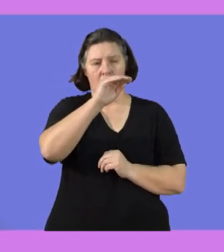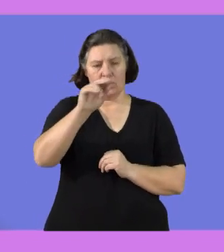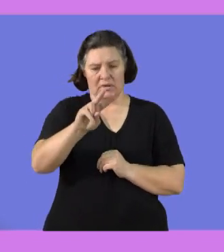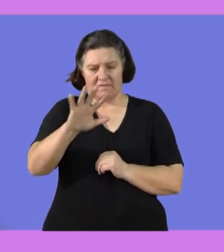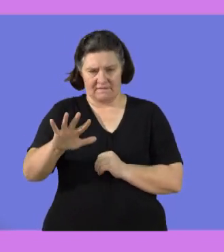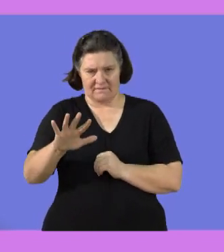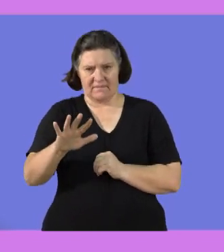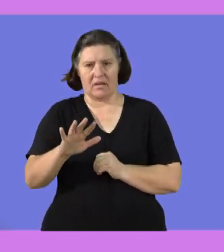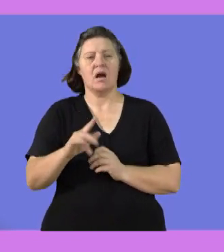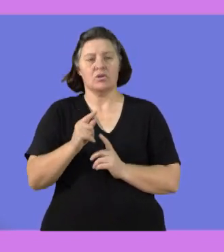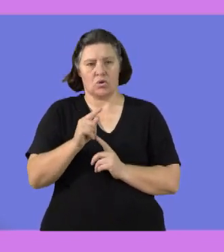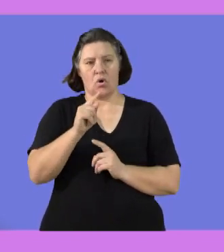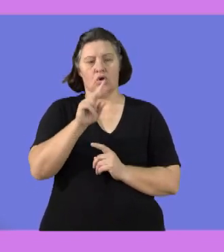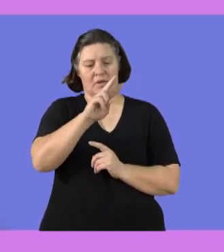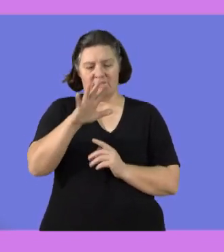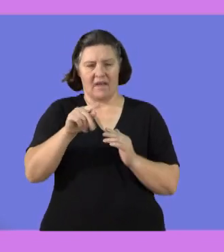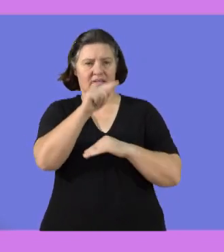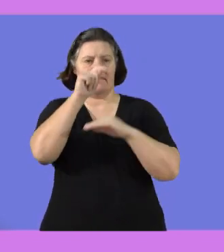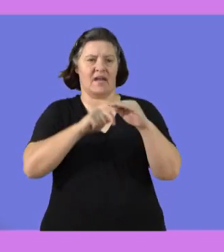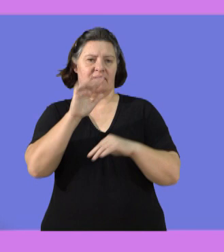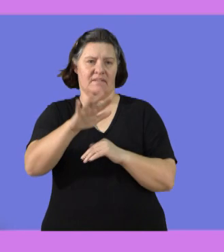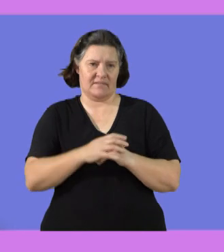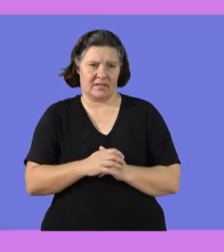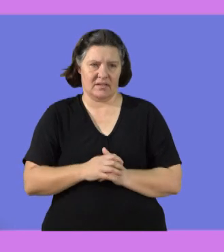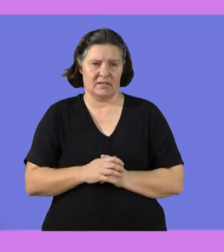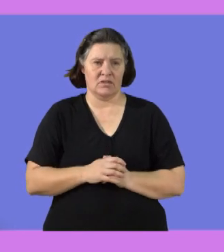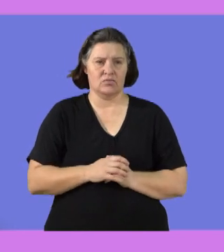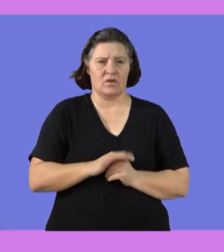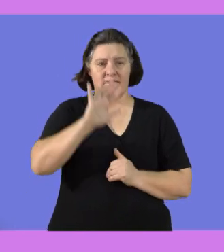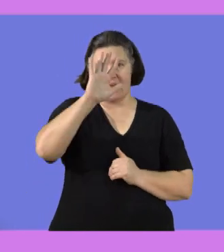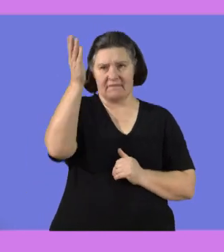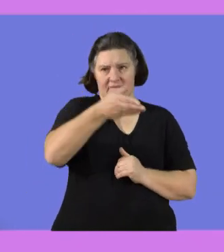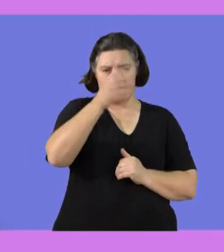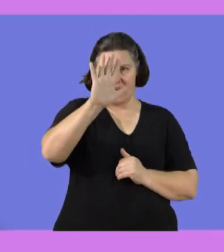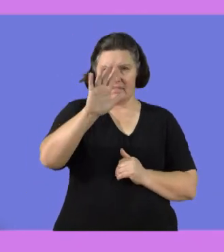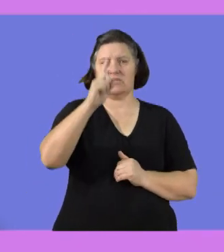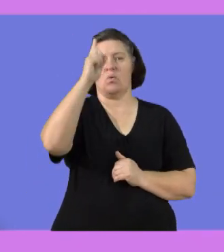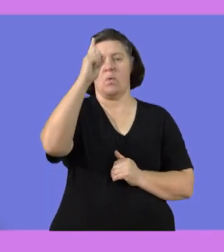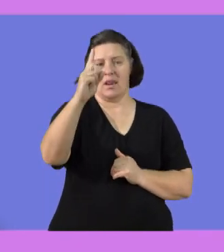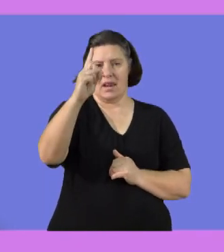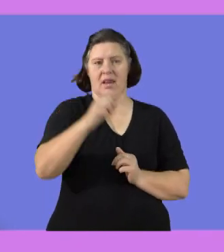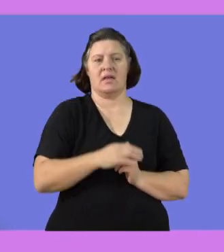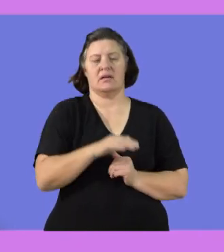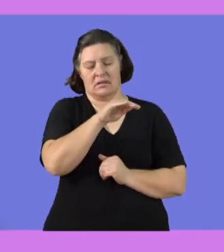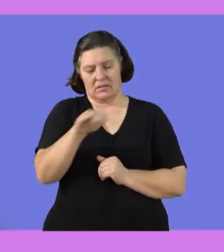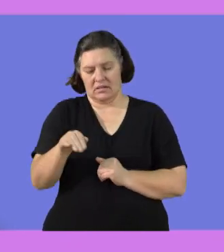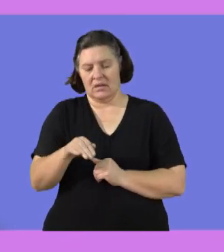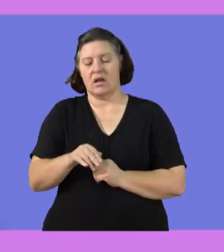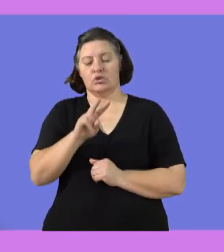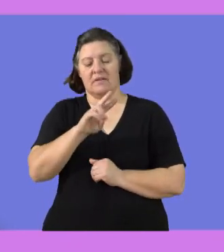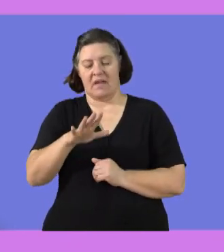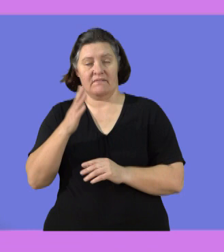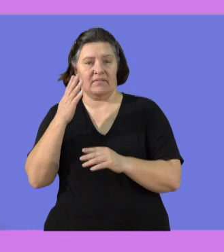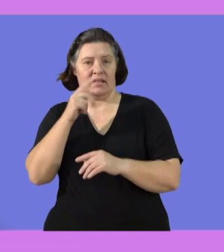25 is divisible by 5. So meaning we can divide 5 by 5 and then we will have 1, and we